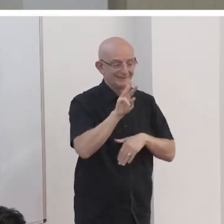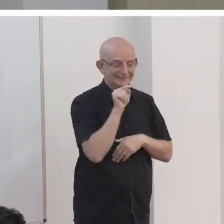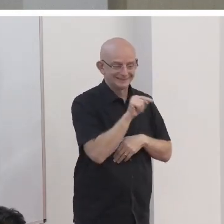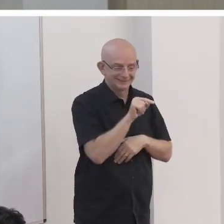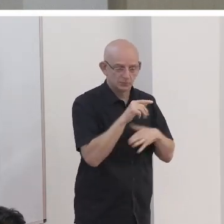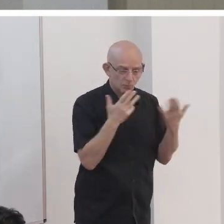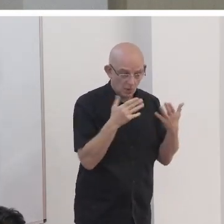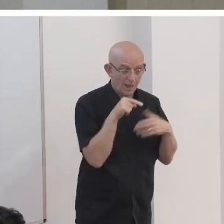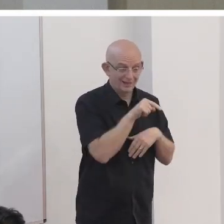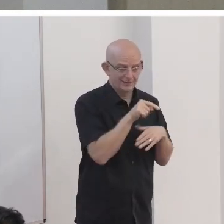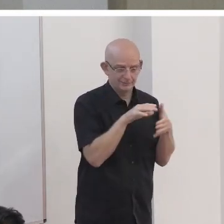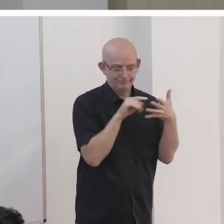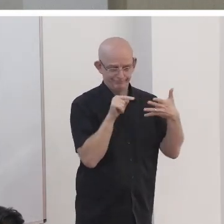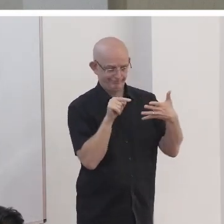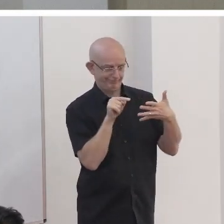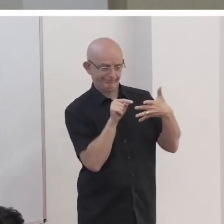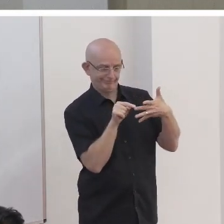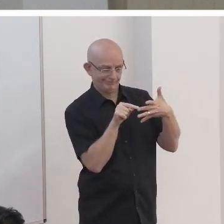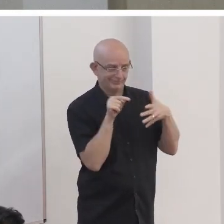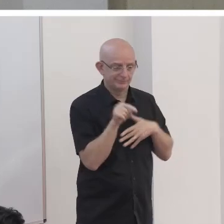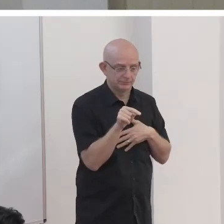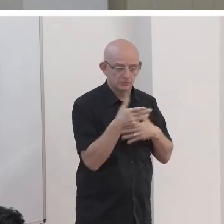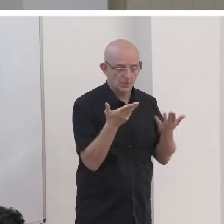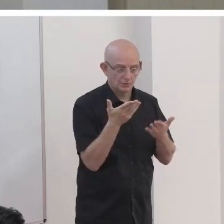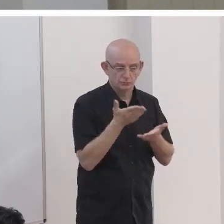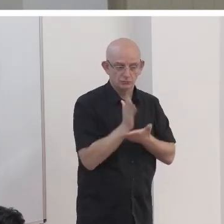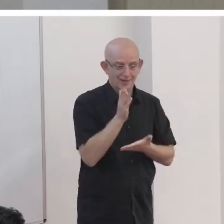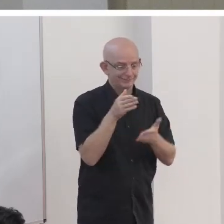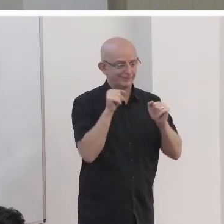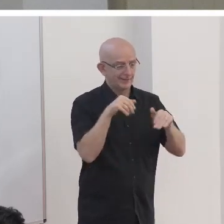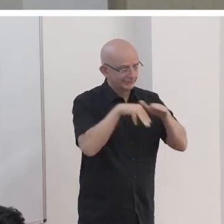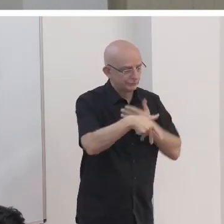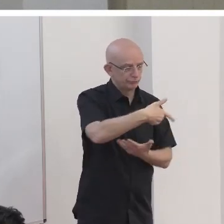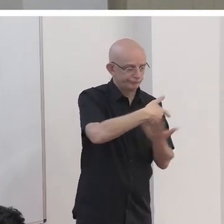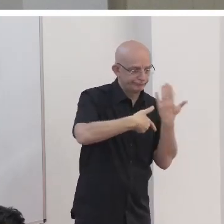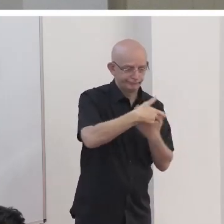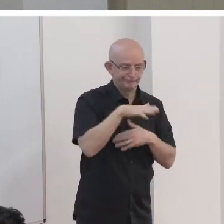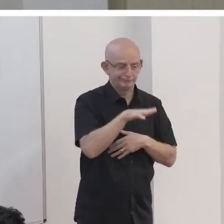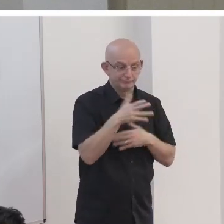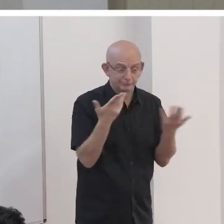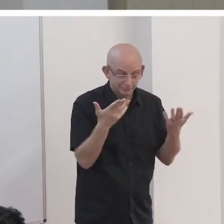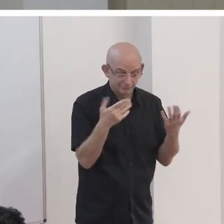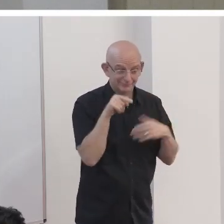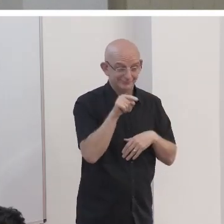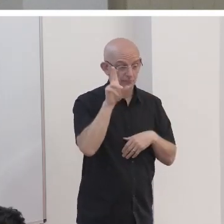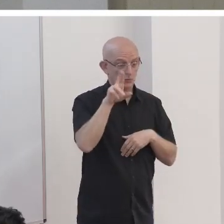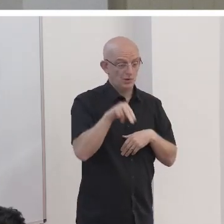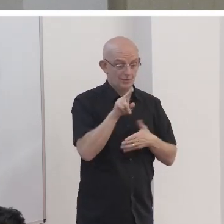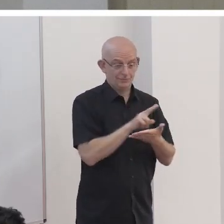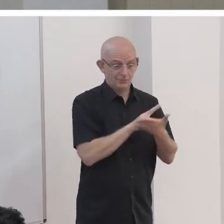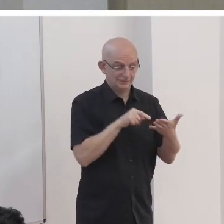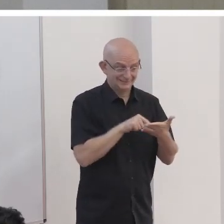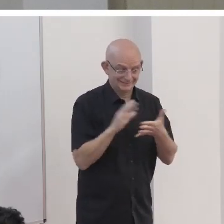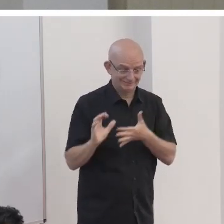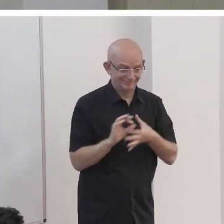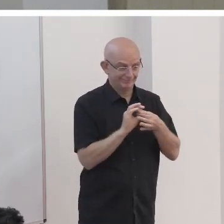range of other access rights, which include Article 9, general rights of access, Article 29, the right to participate in political and public life, and